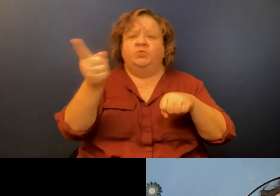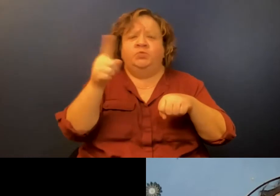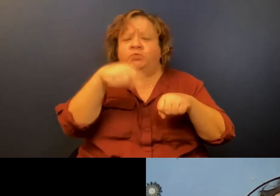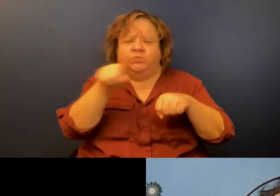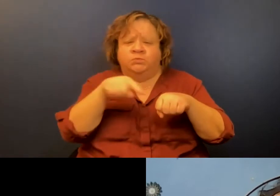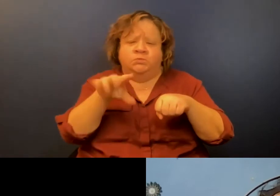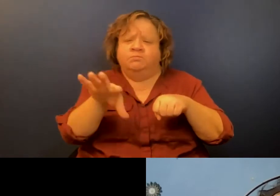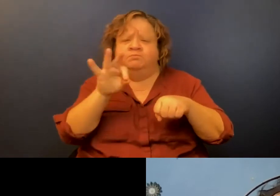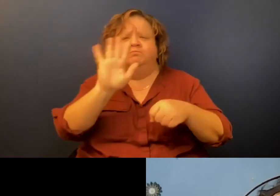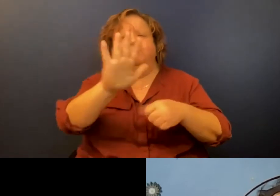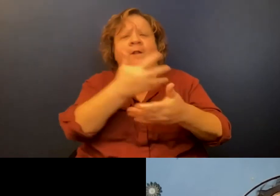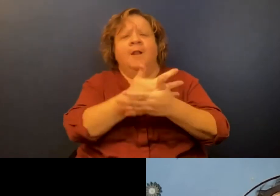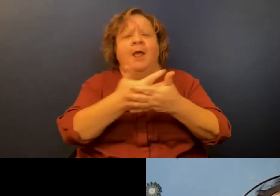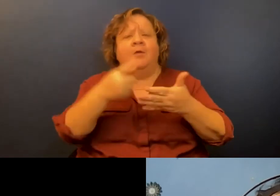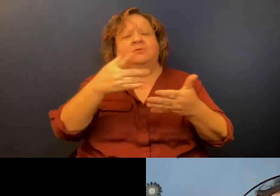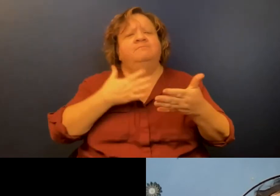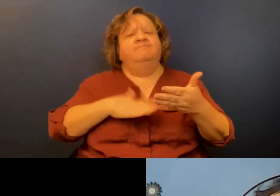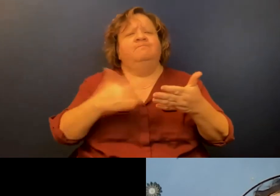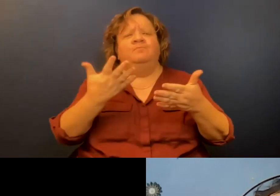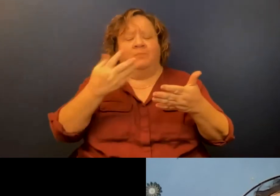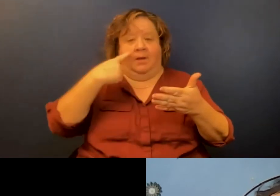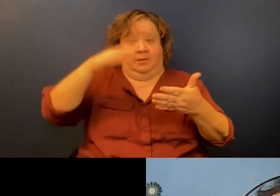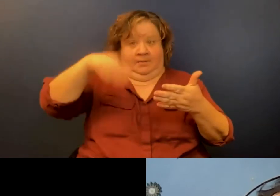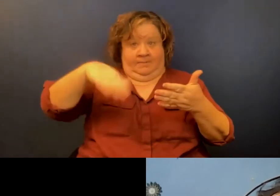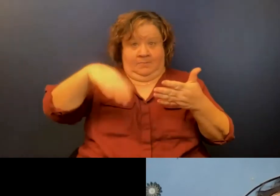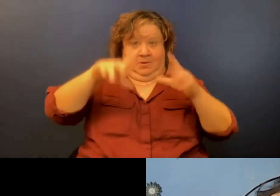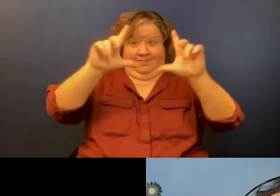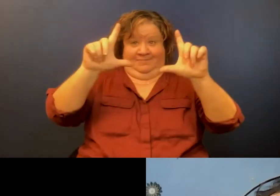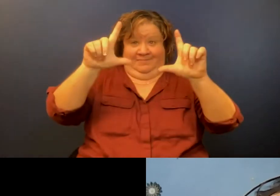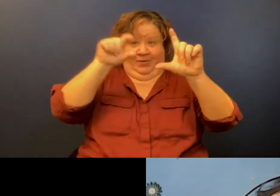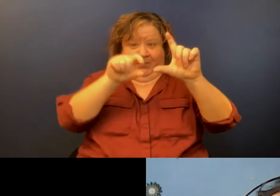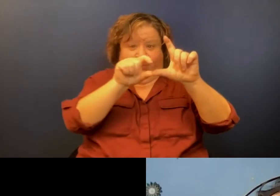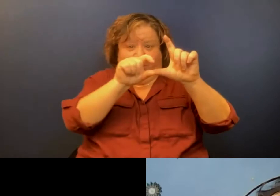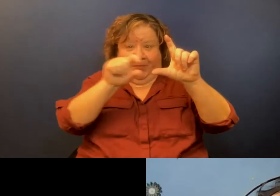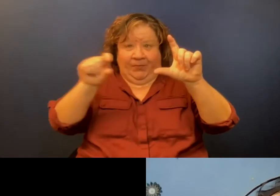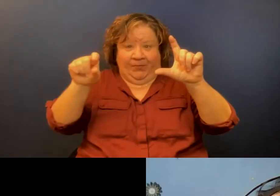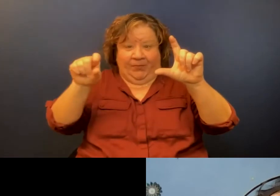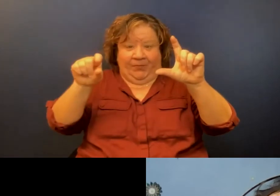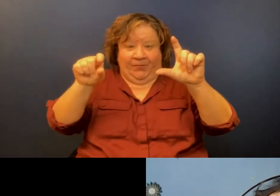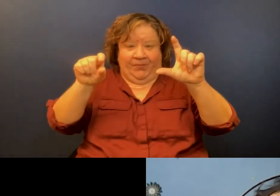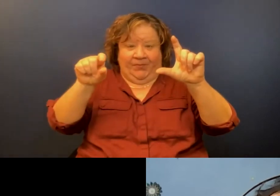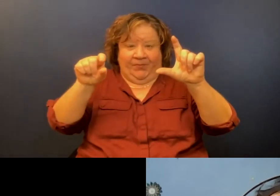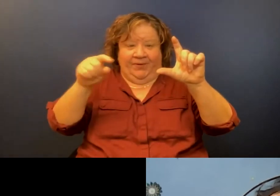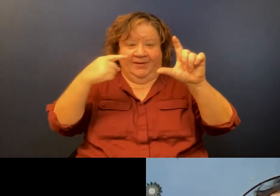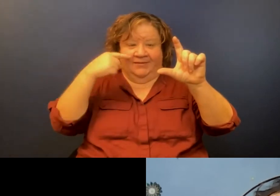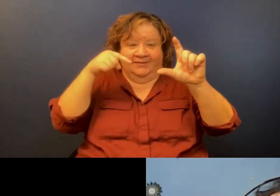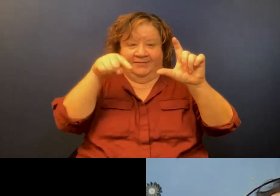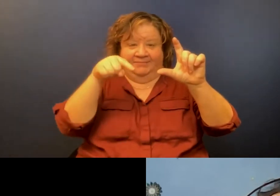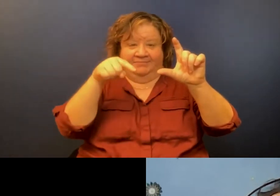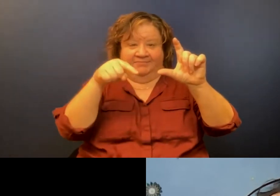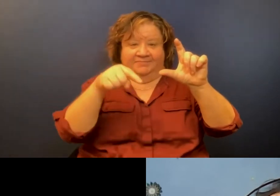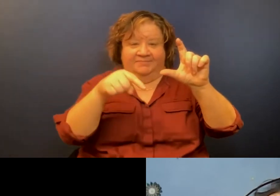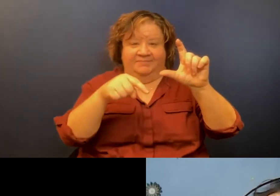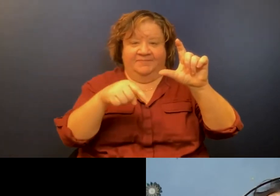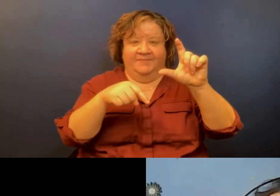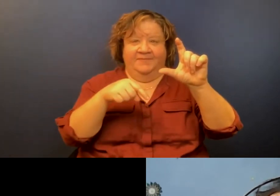of the screen. There you have the option to silence the original. Please don't do that, because if you do,